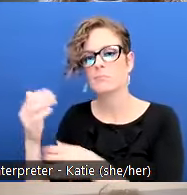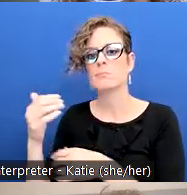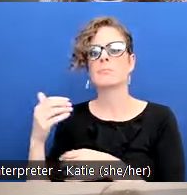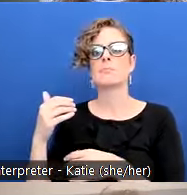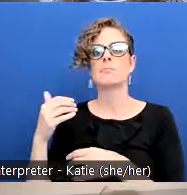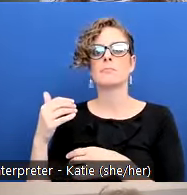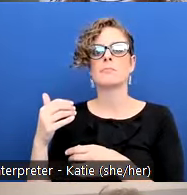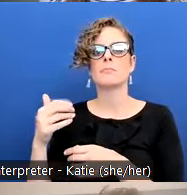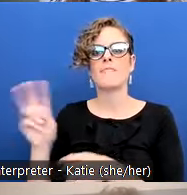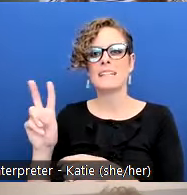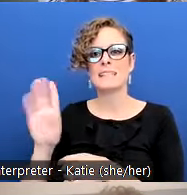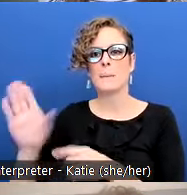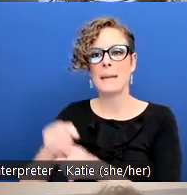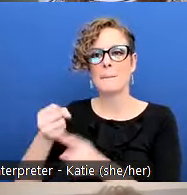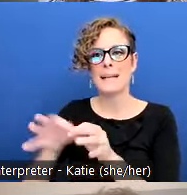they're excluded by the court.